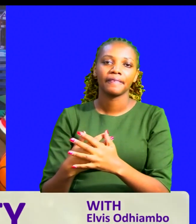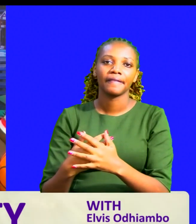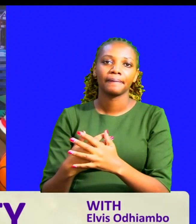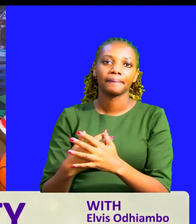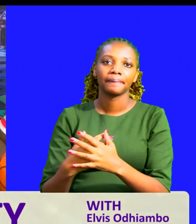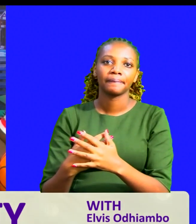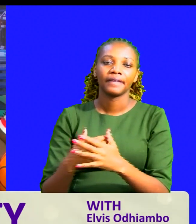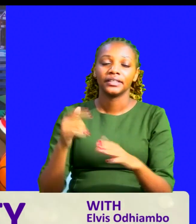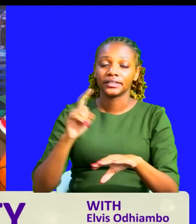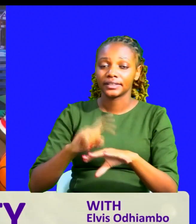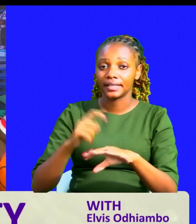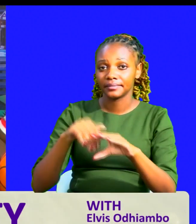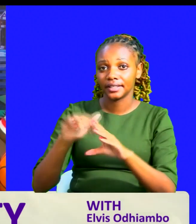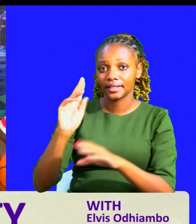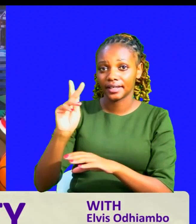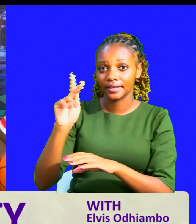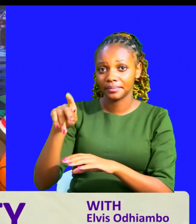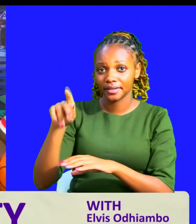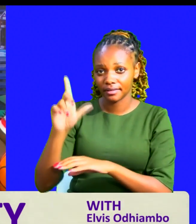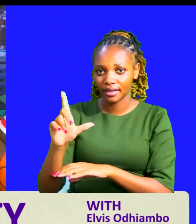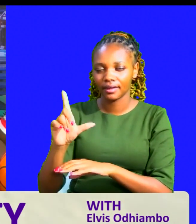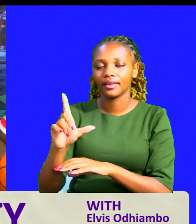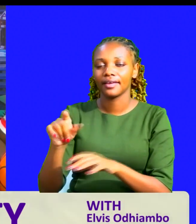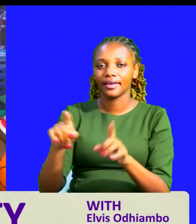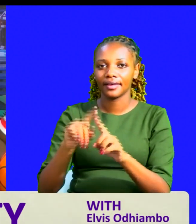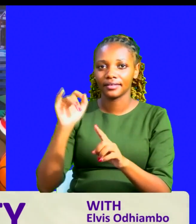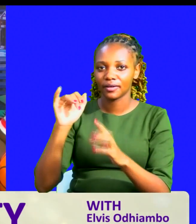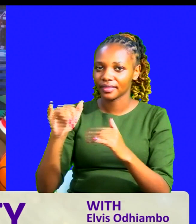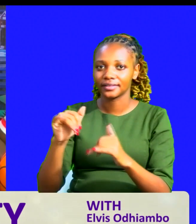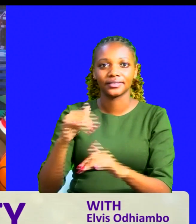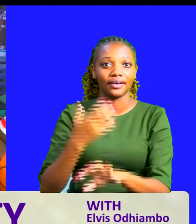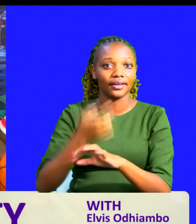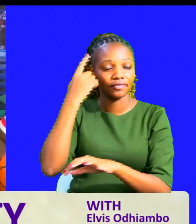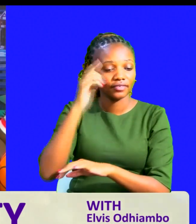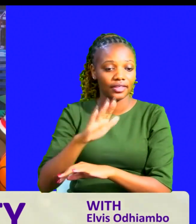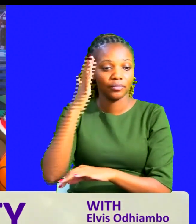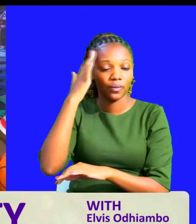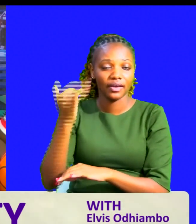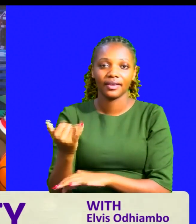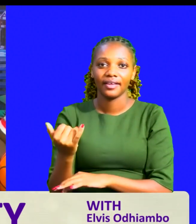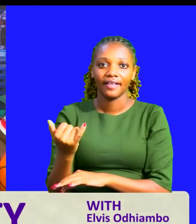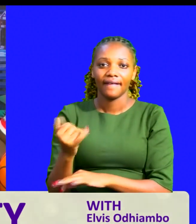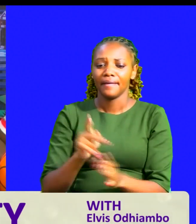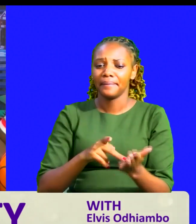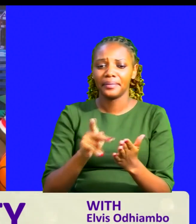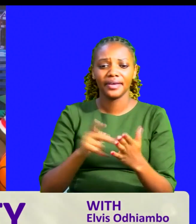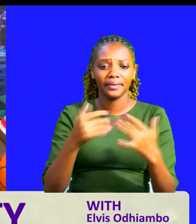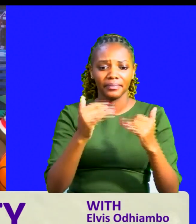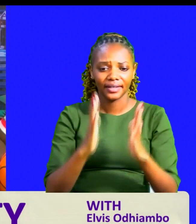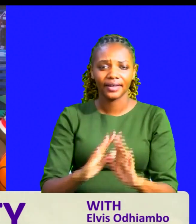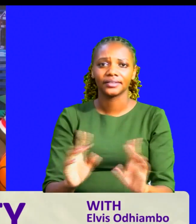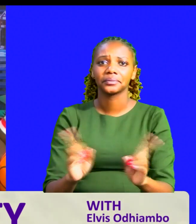time in KPL, and it has really proven to be really tricky for them, because our league, they end up not paying some of